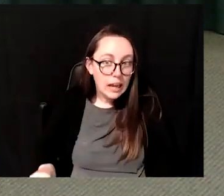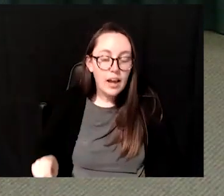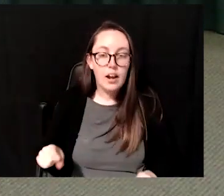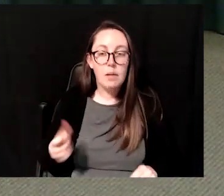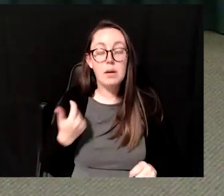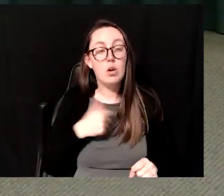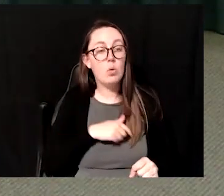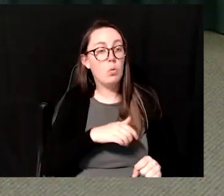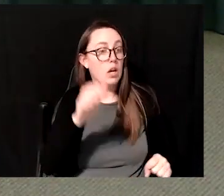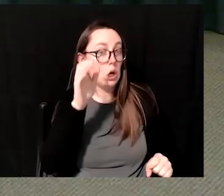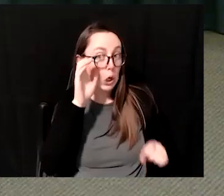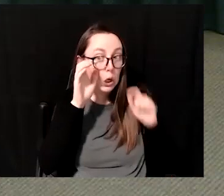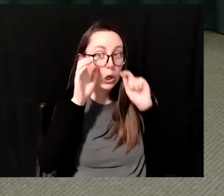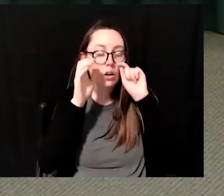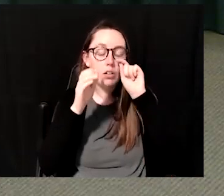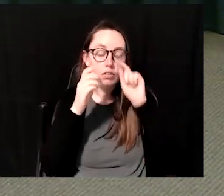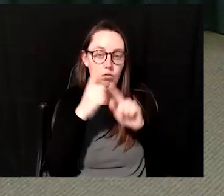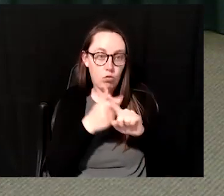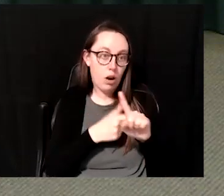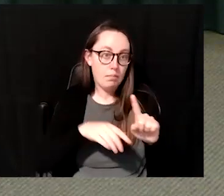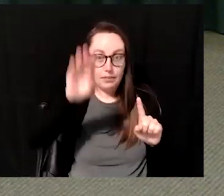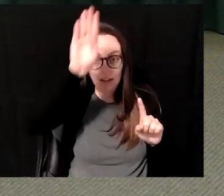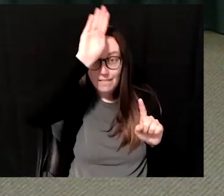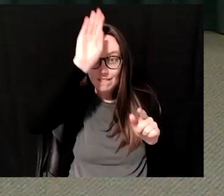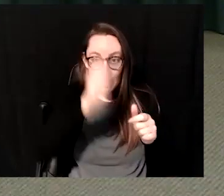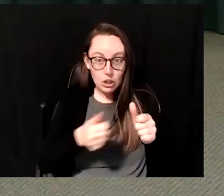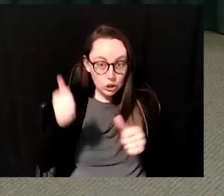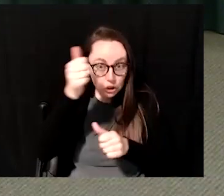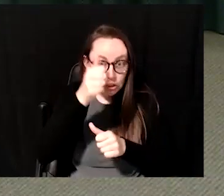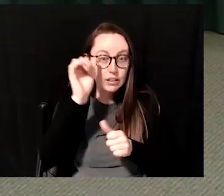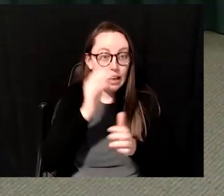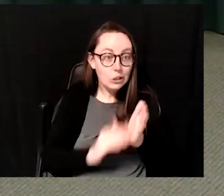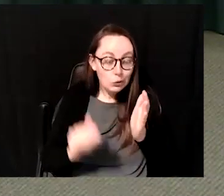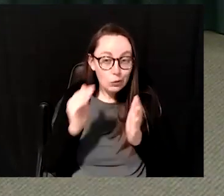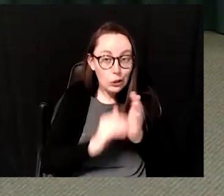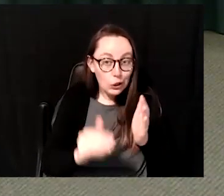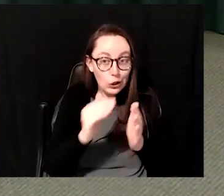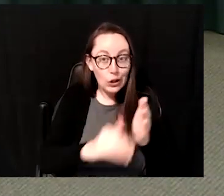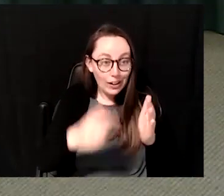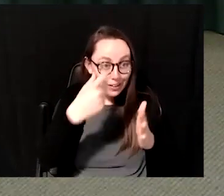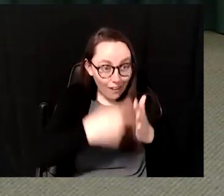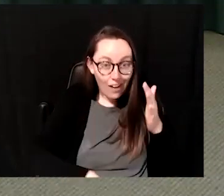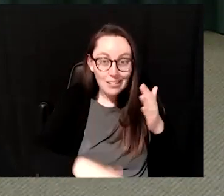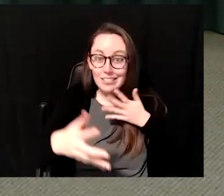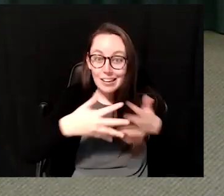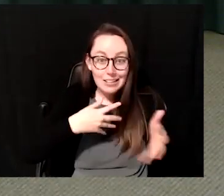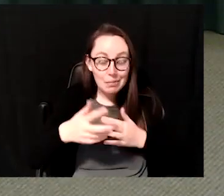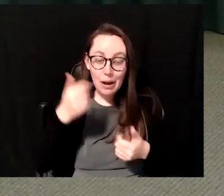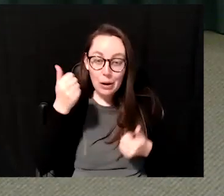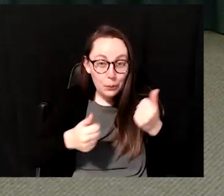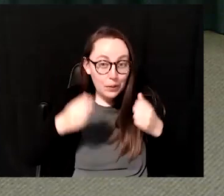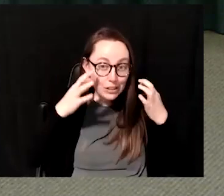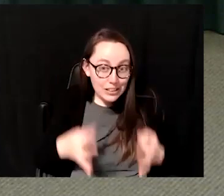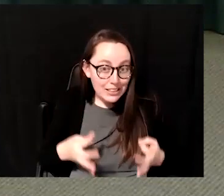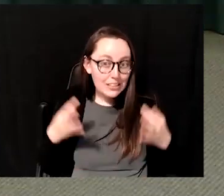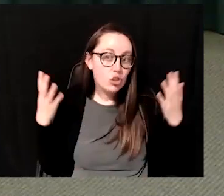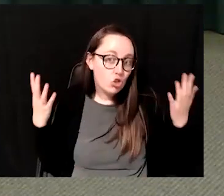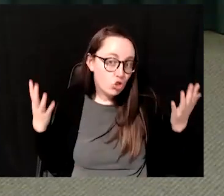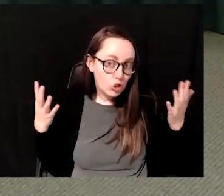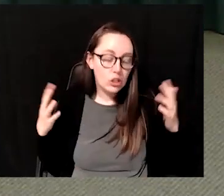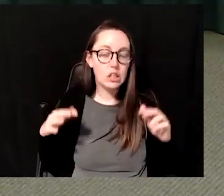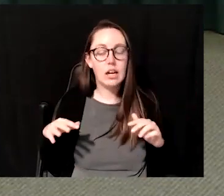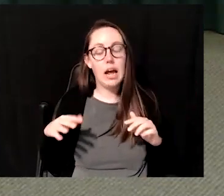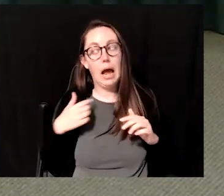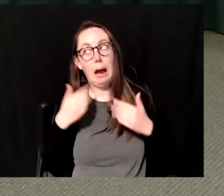no matter what decision we make which I don't know if I'm in agreement with you about that but but I guess we can battle that out